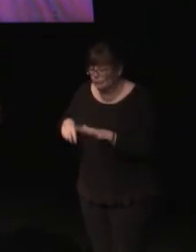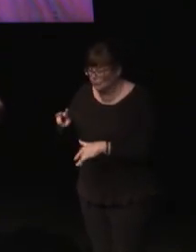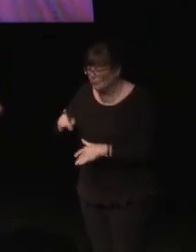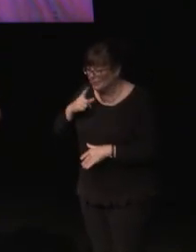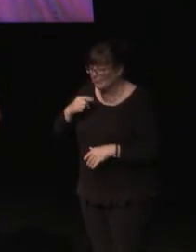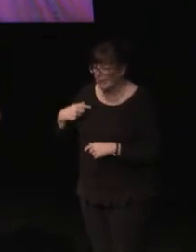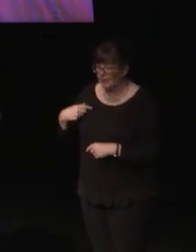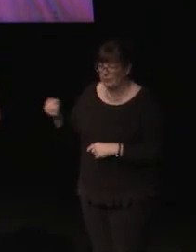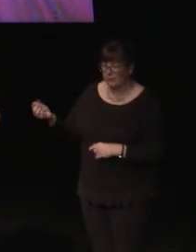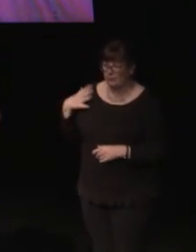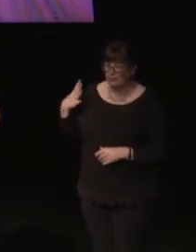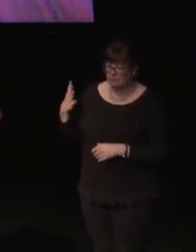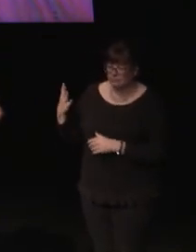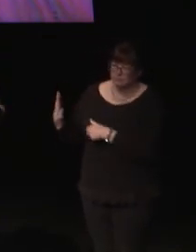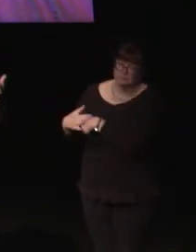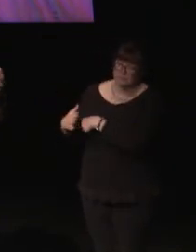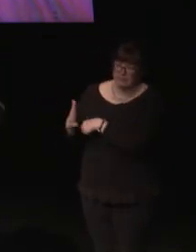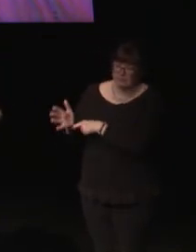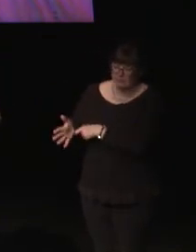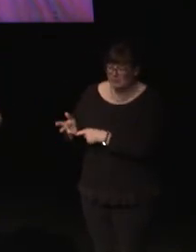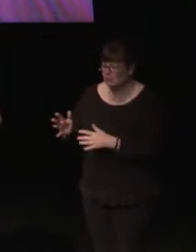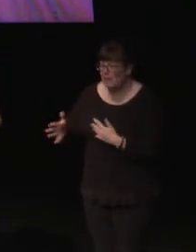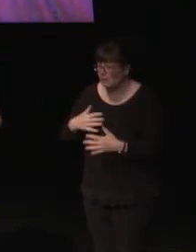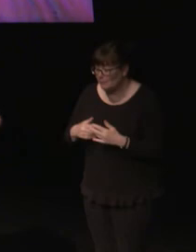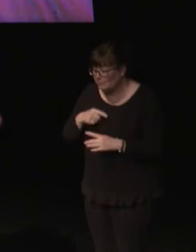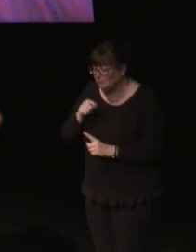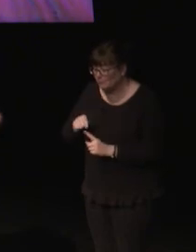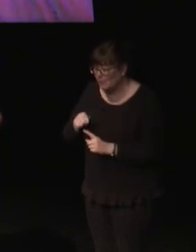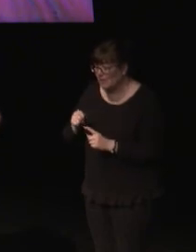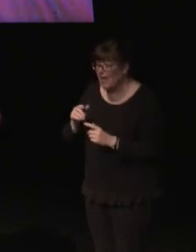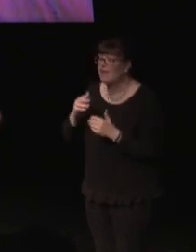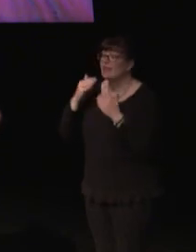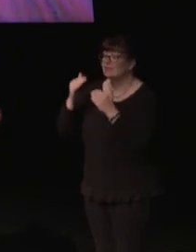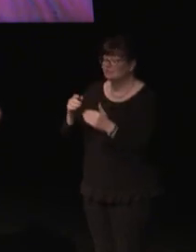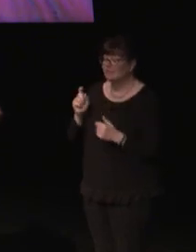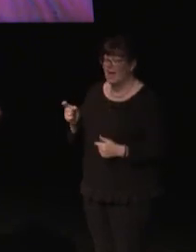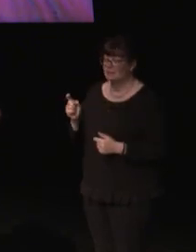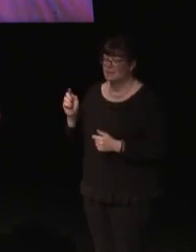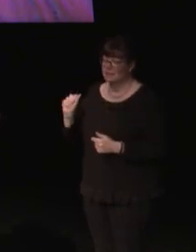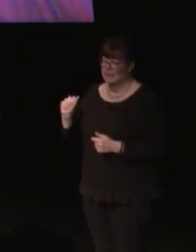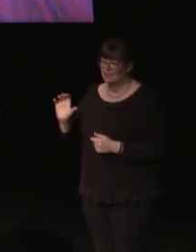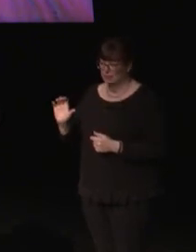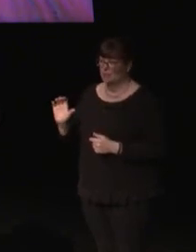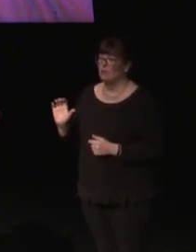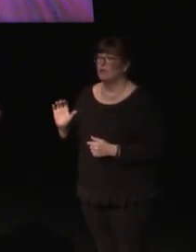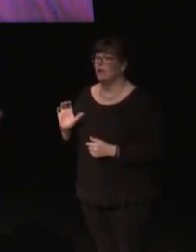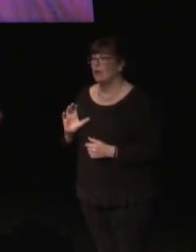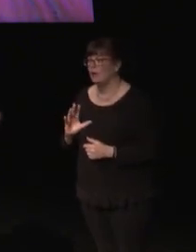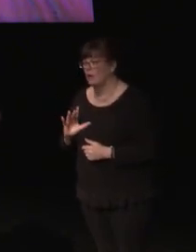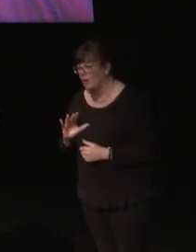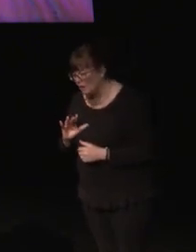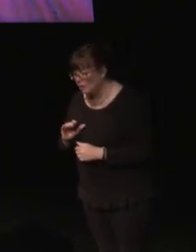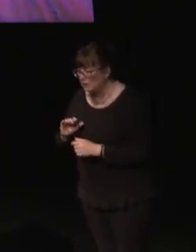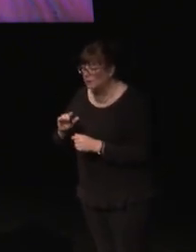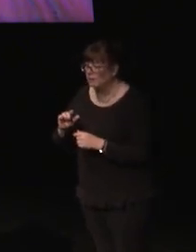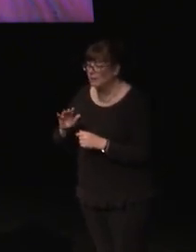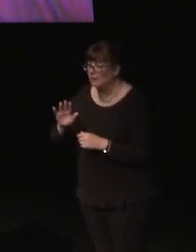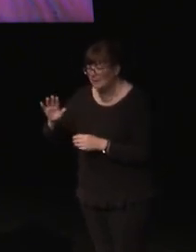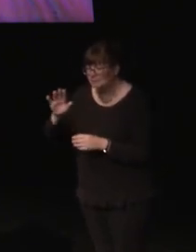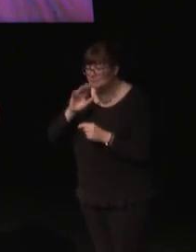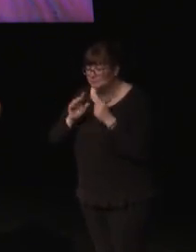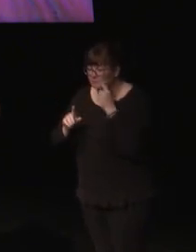the 5 minutes thing. But then, of course, came the Xbox Adaptive Controller. And Warfighter started looking. And one of the things we said was